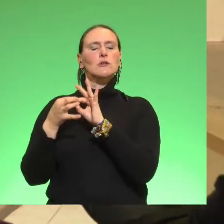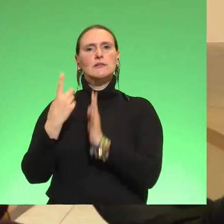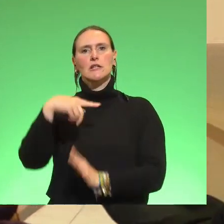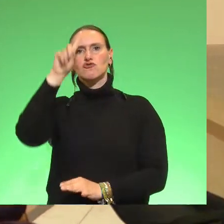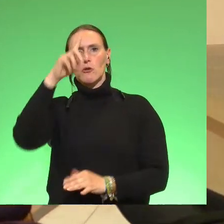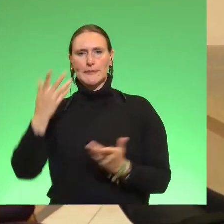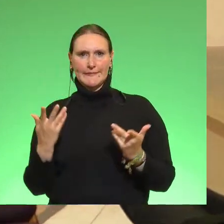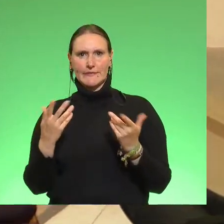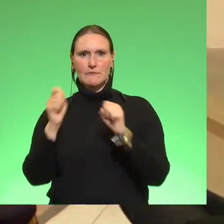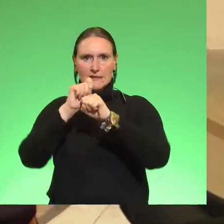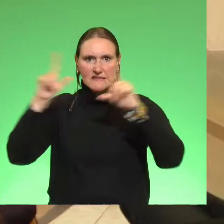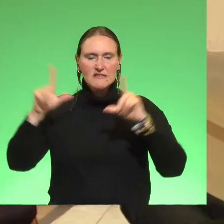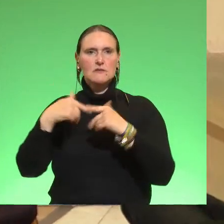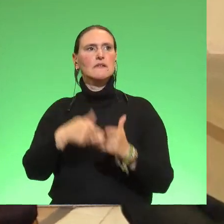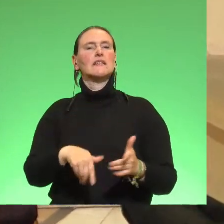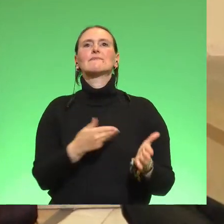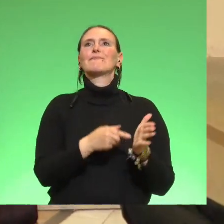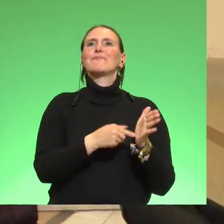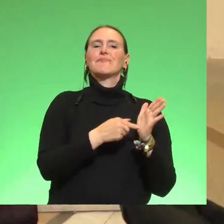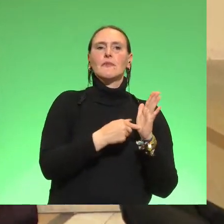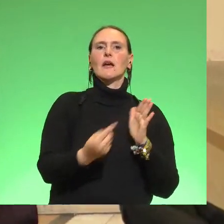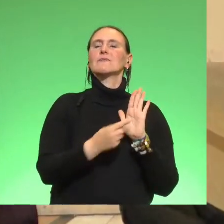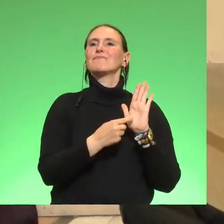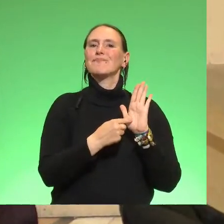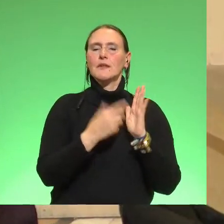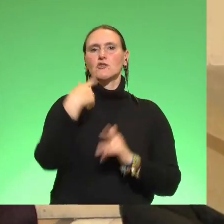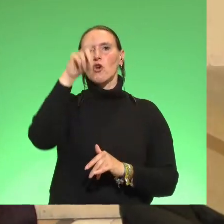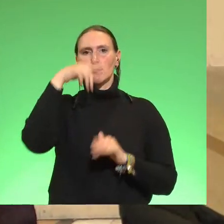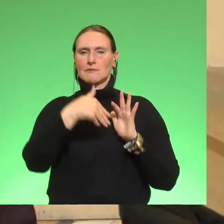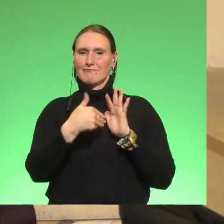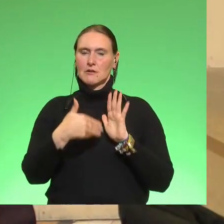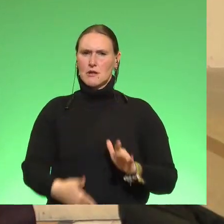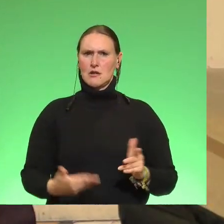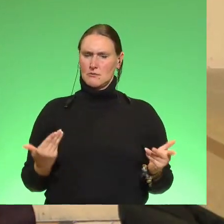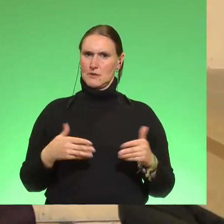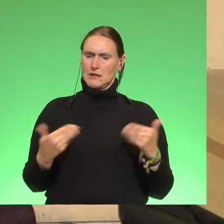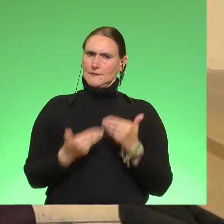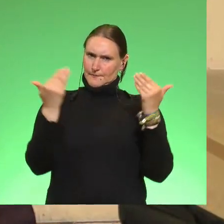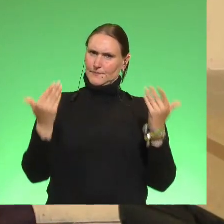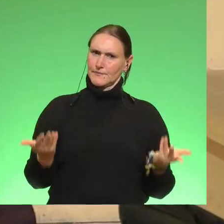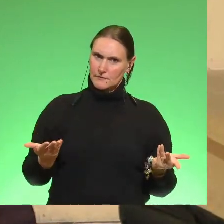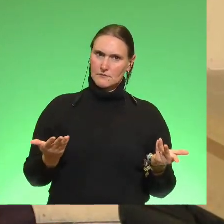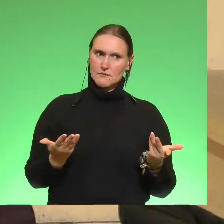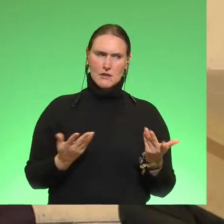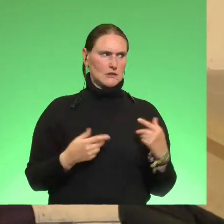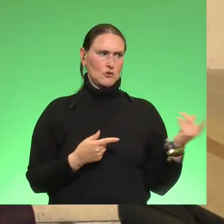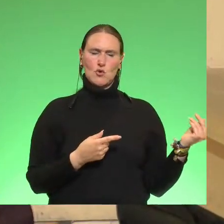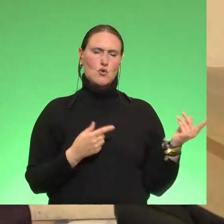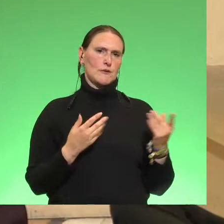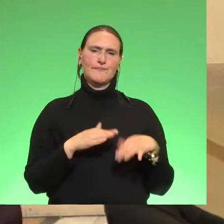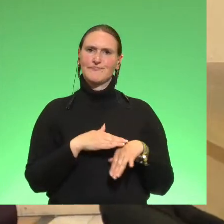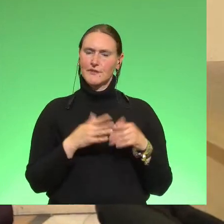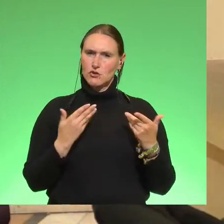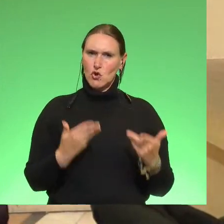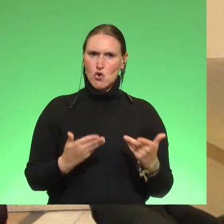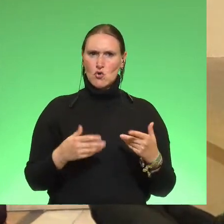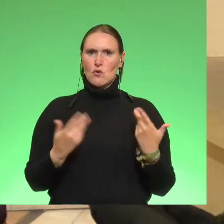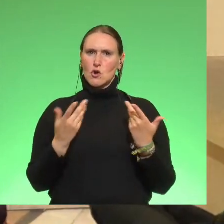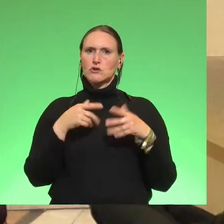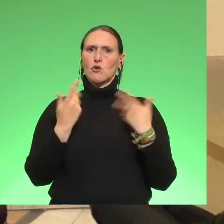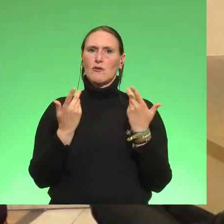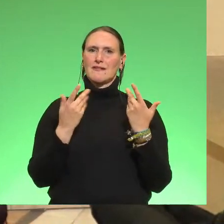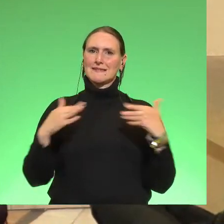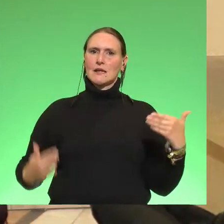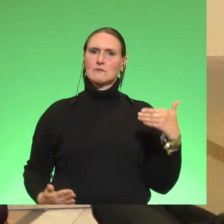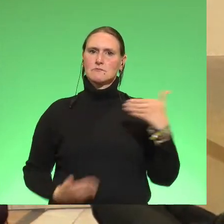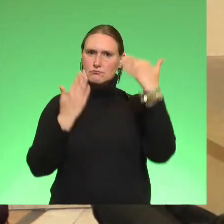don't want to eat the fabricated story of confrontation between the so-called Global South and Germany. As